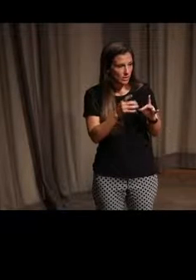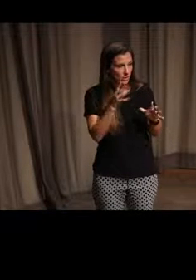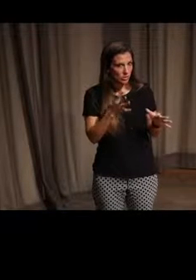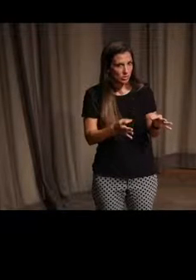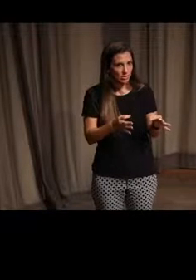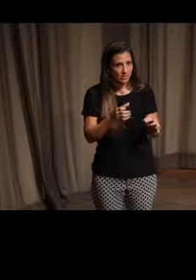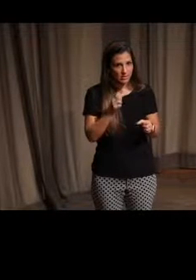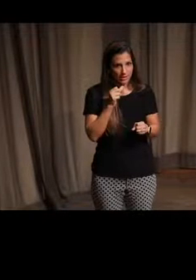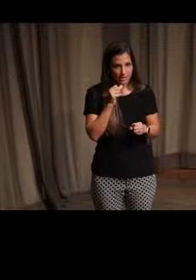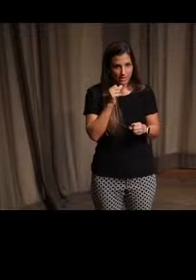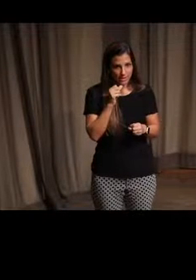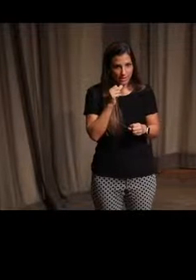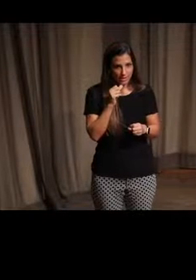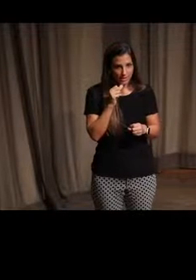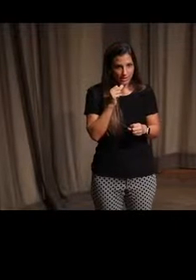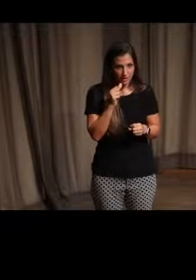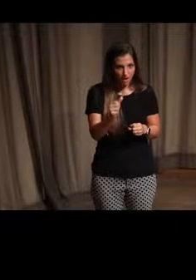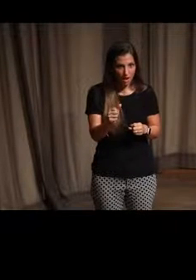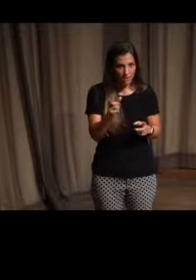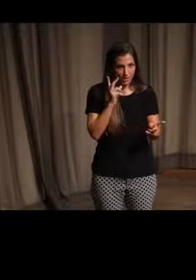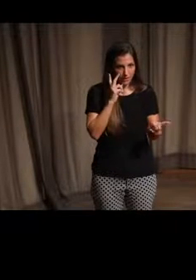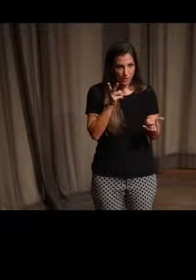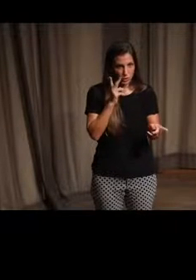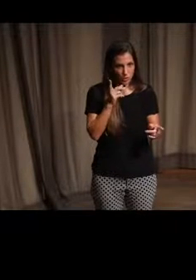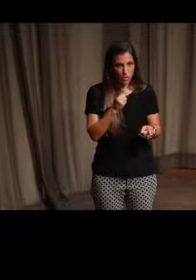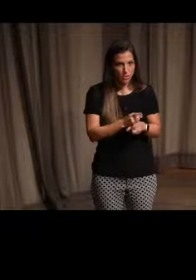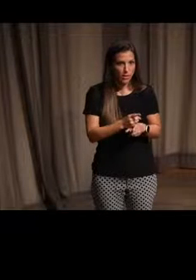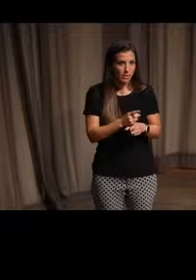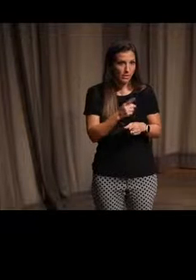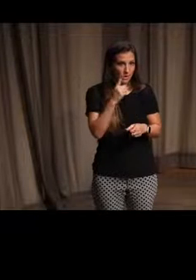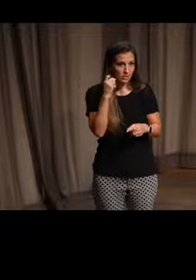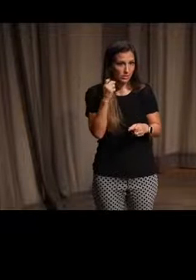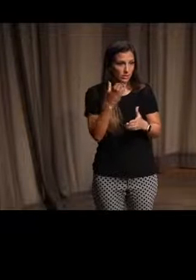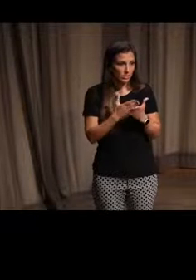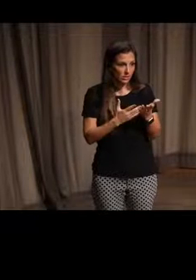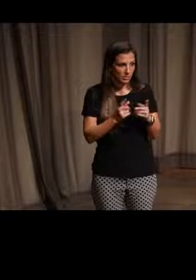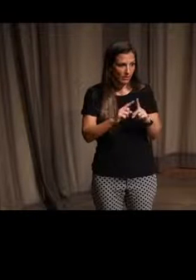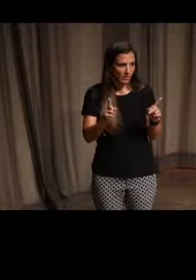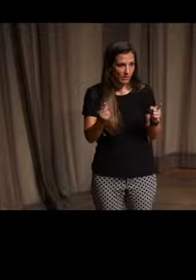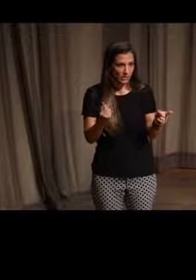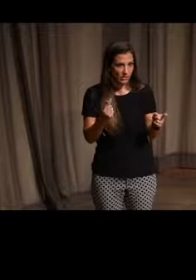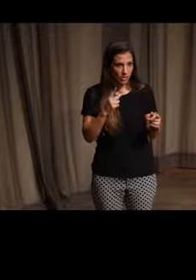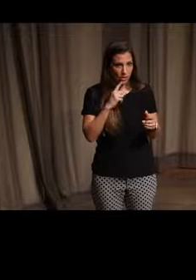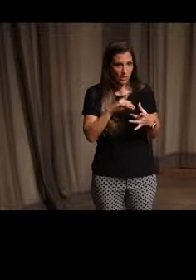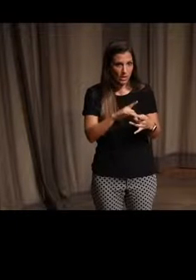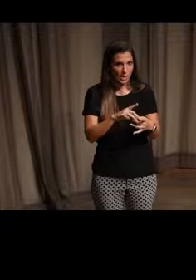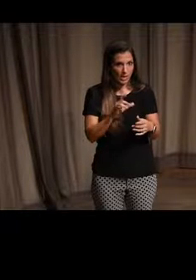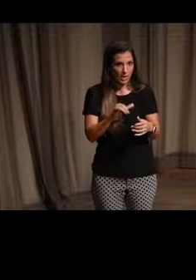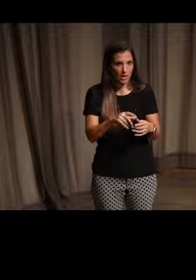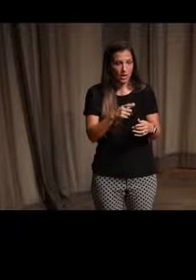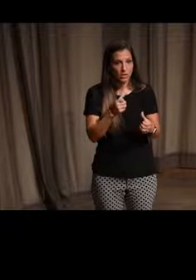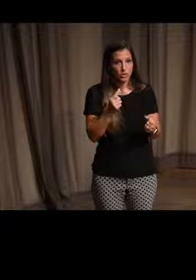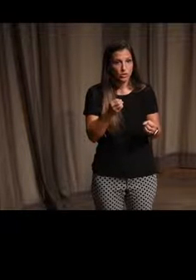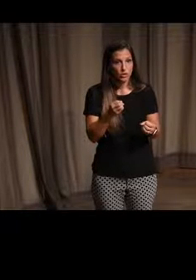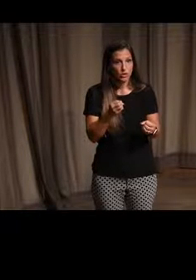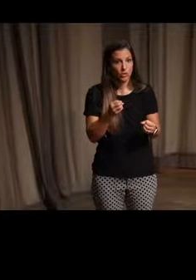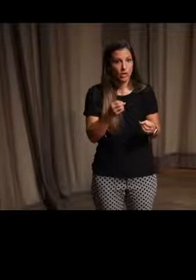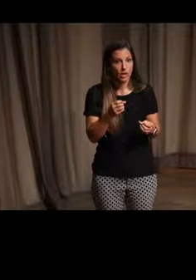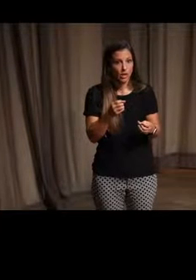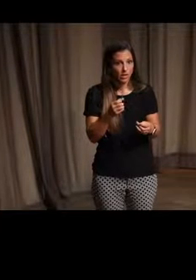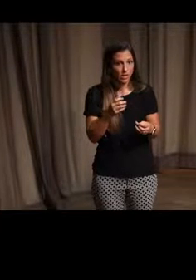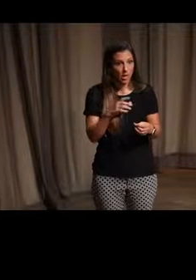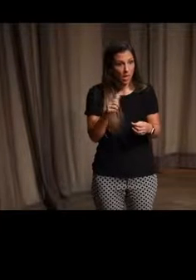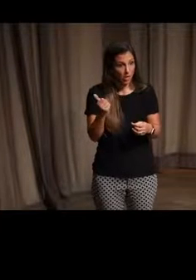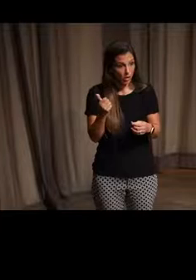to not have it be visual, right? Because, I mean, there's something so different about that. And obviously, even in